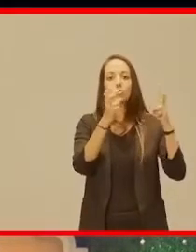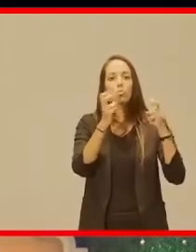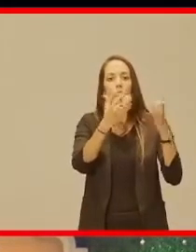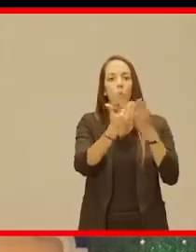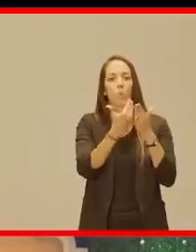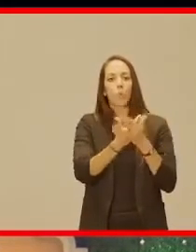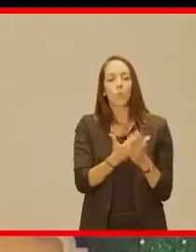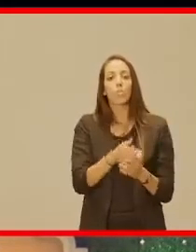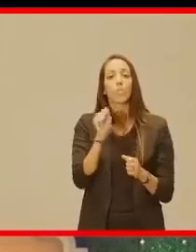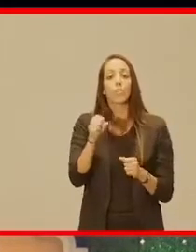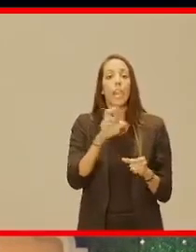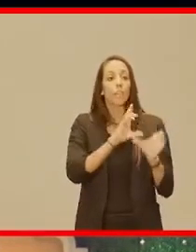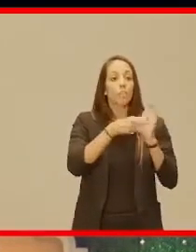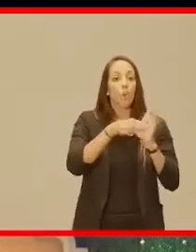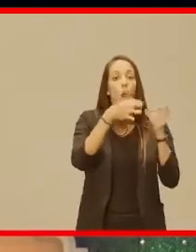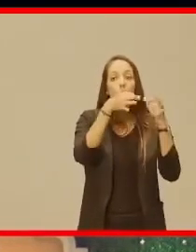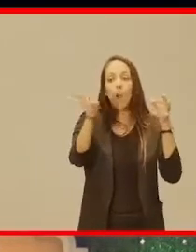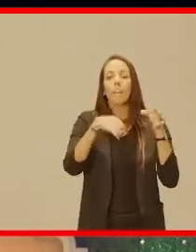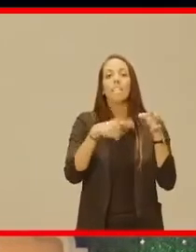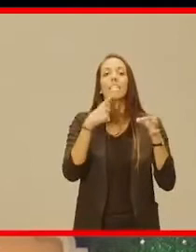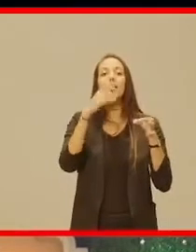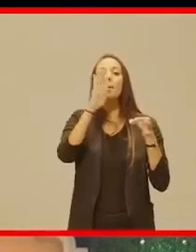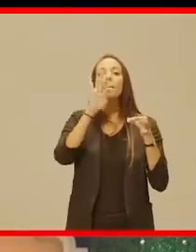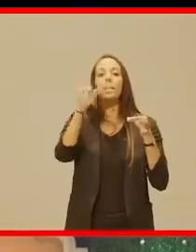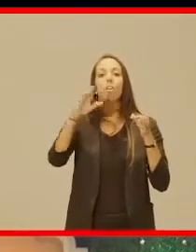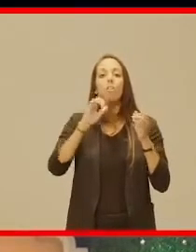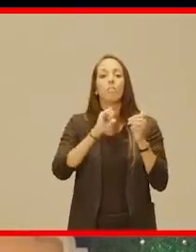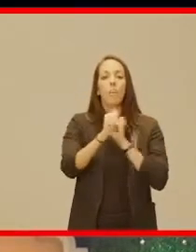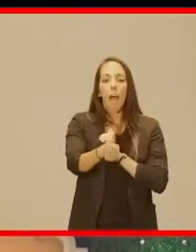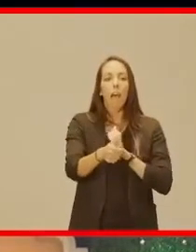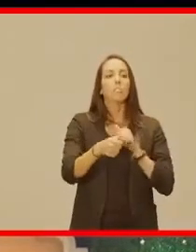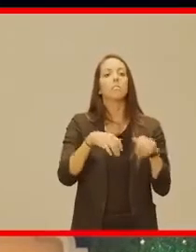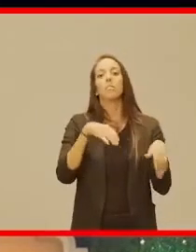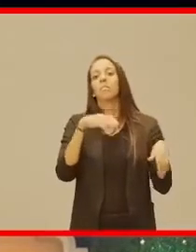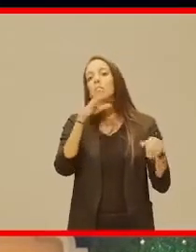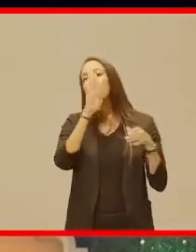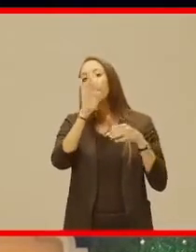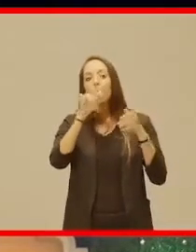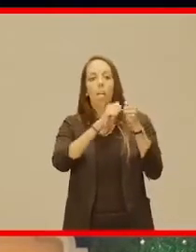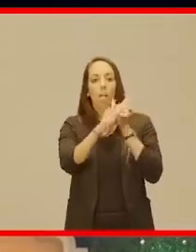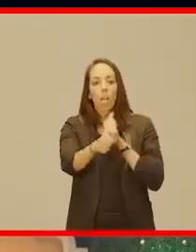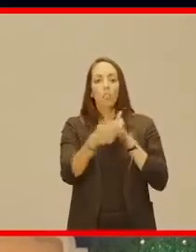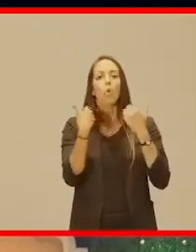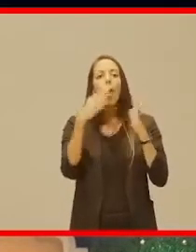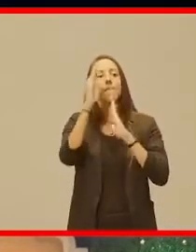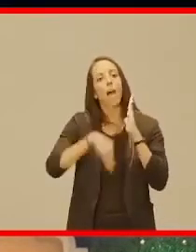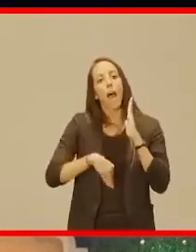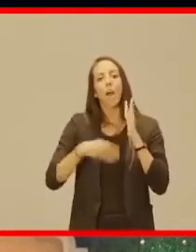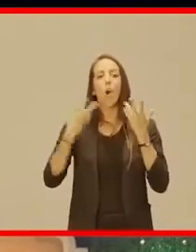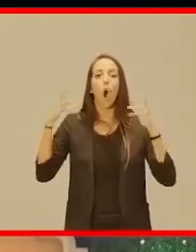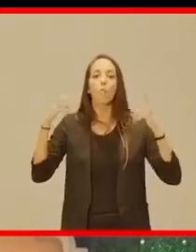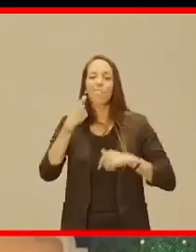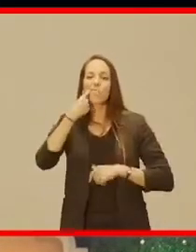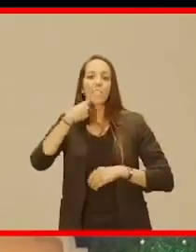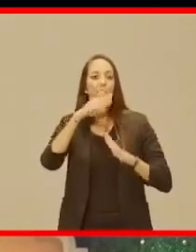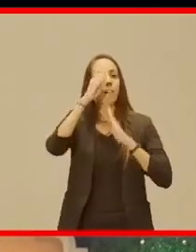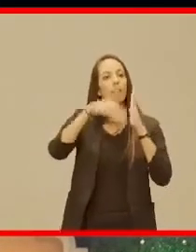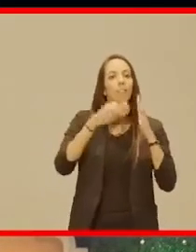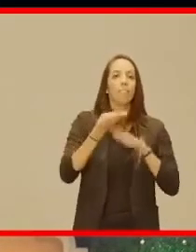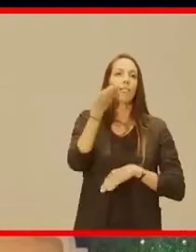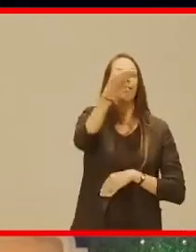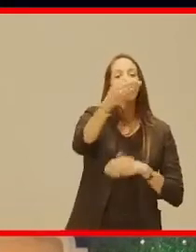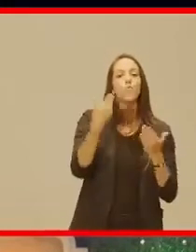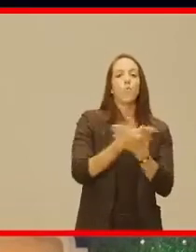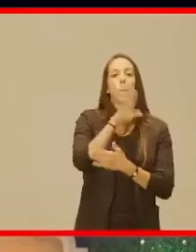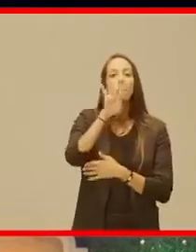we'll say, this bill was filed. We're worried about this bill. We need you to write your legislator. Or we love this bill, and this would be so